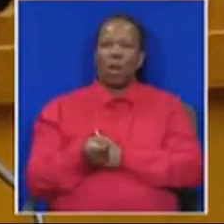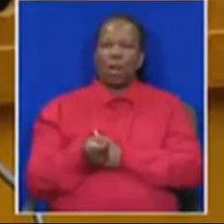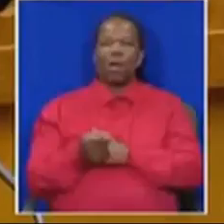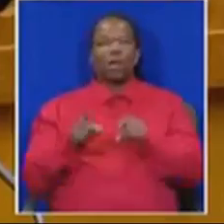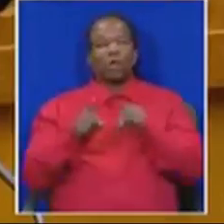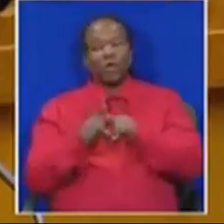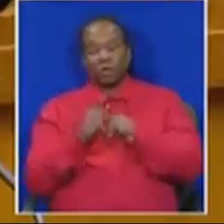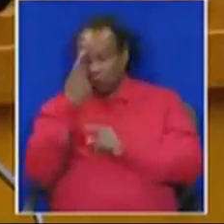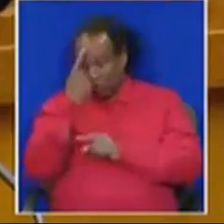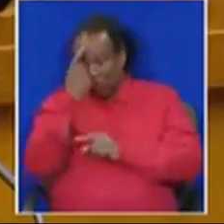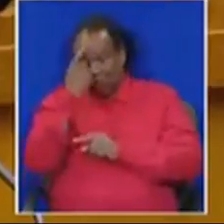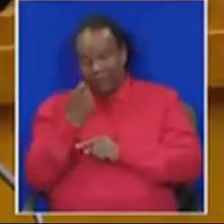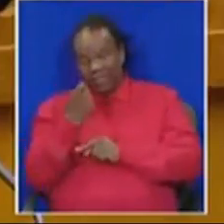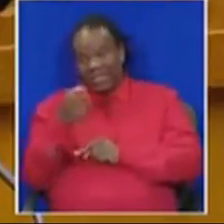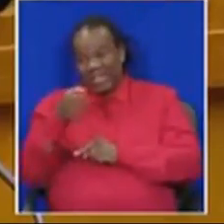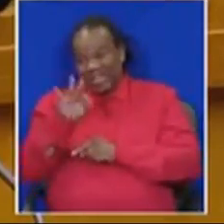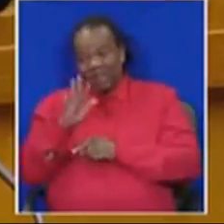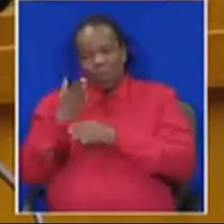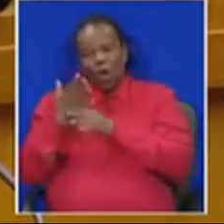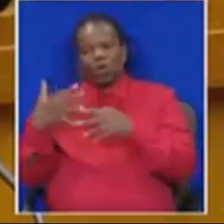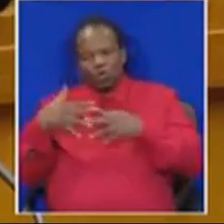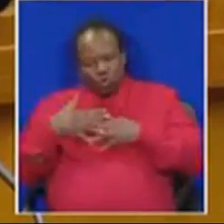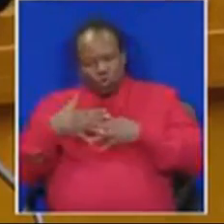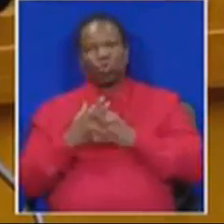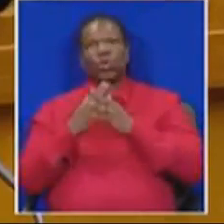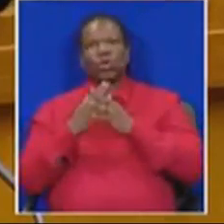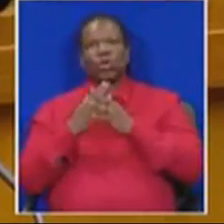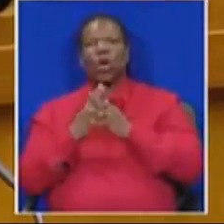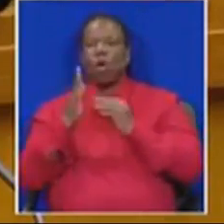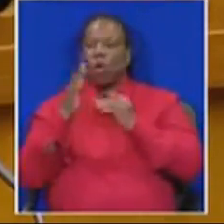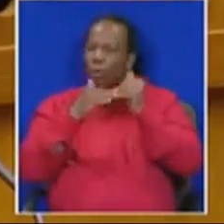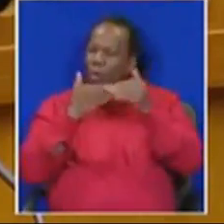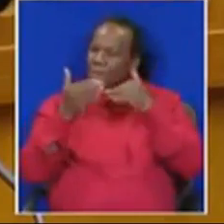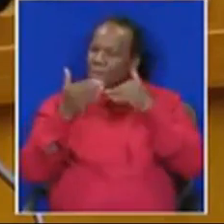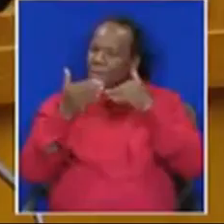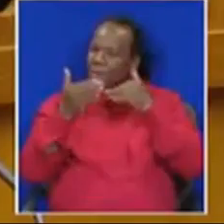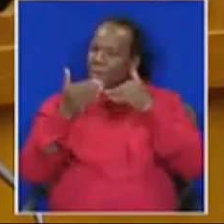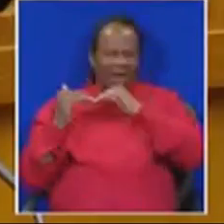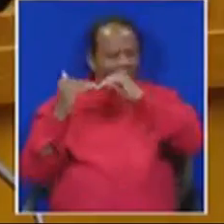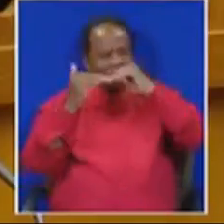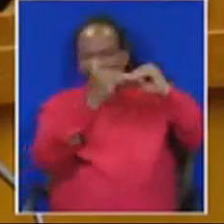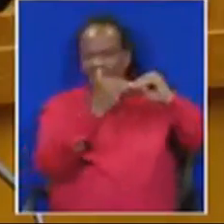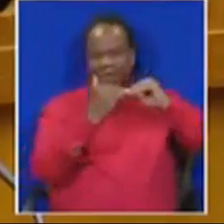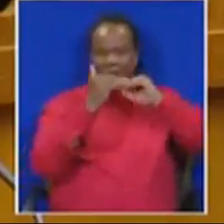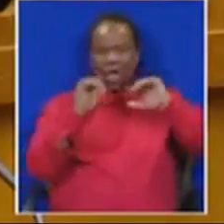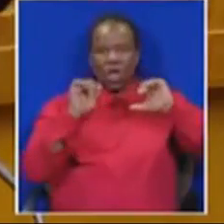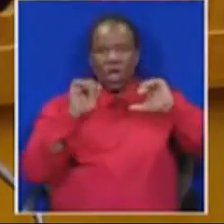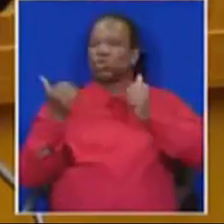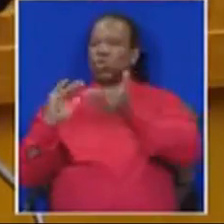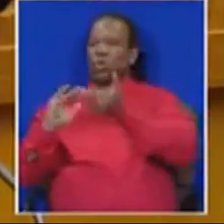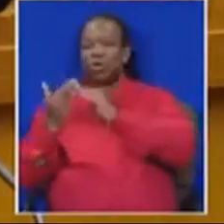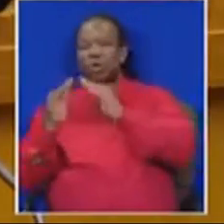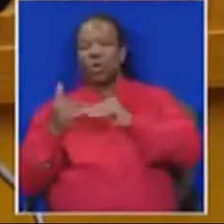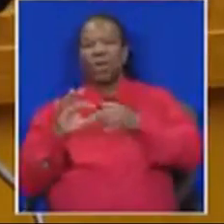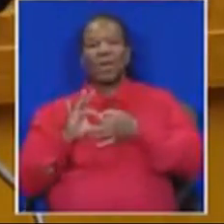by working together we will build the fair and just, decent society to which Nelson